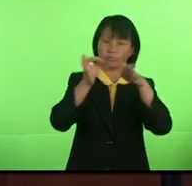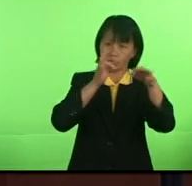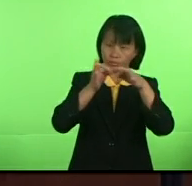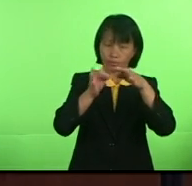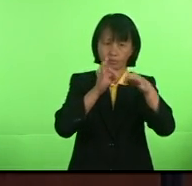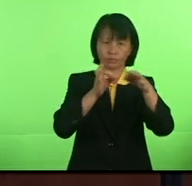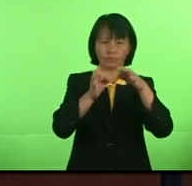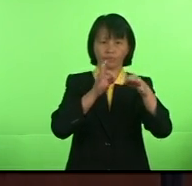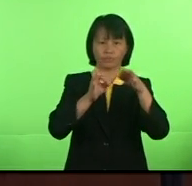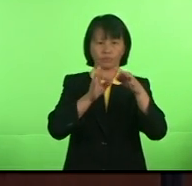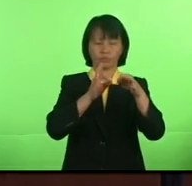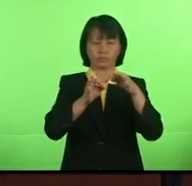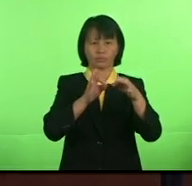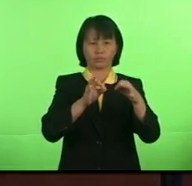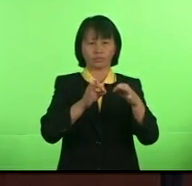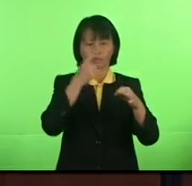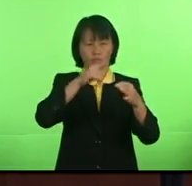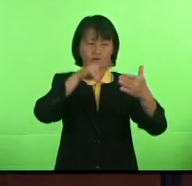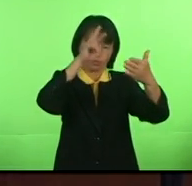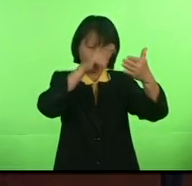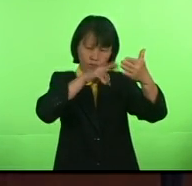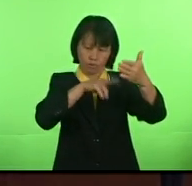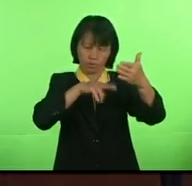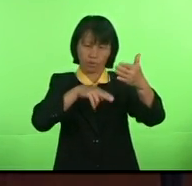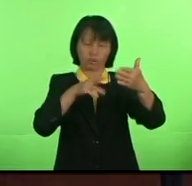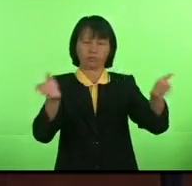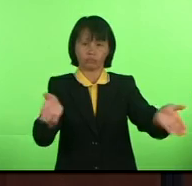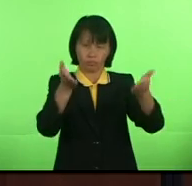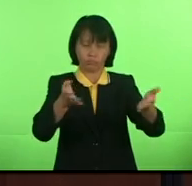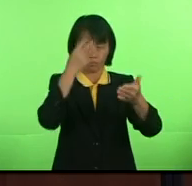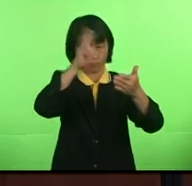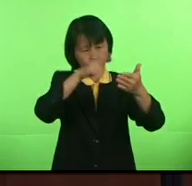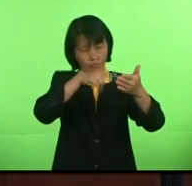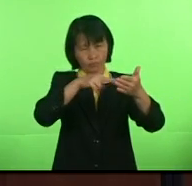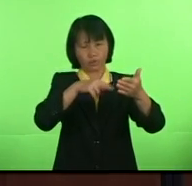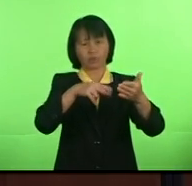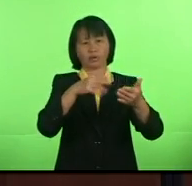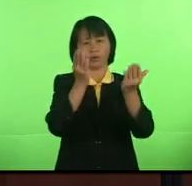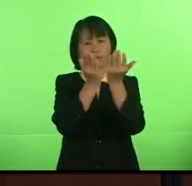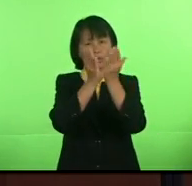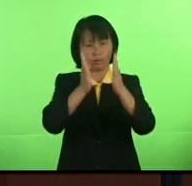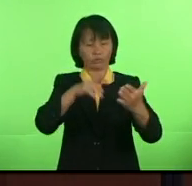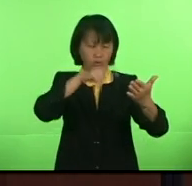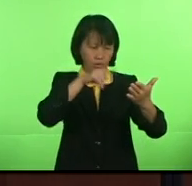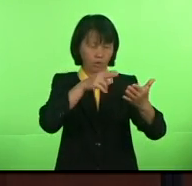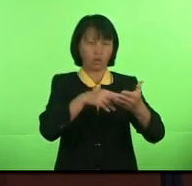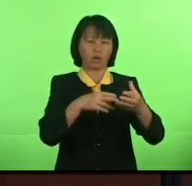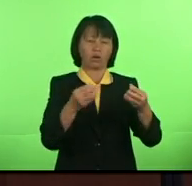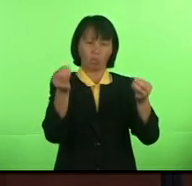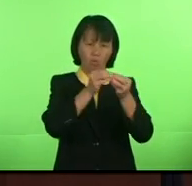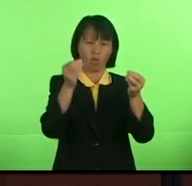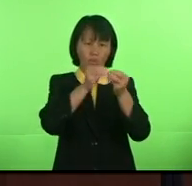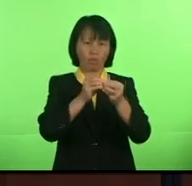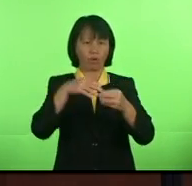it interrogates students to read more. Yeah, it invites students to read more of the next